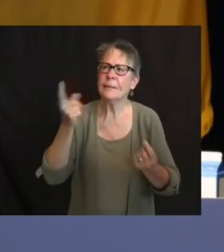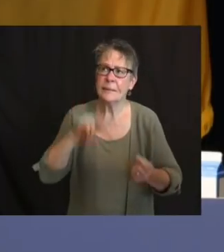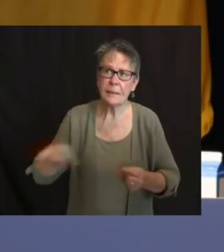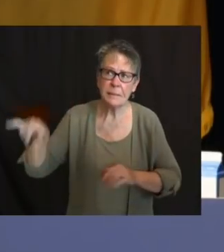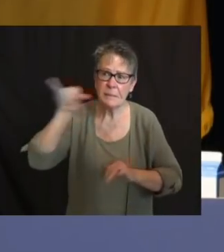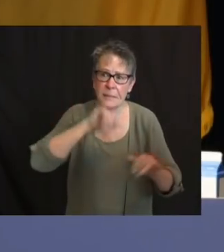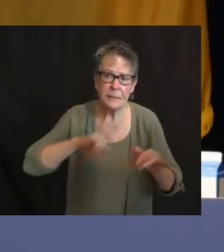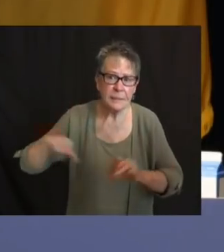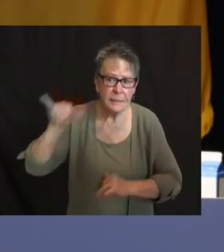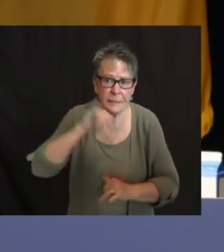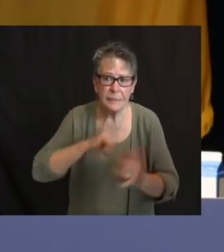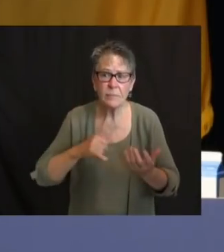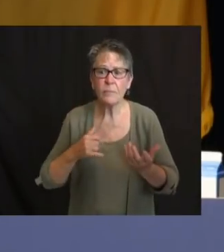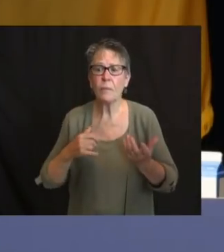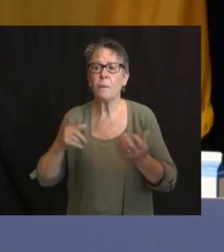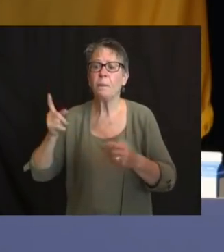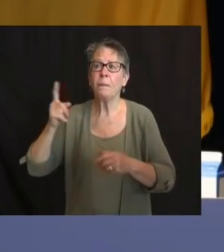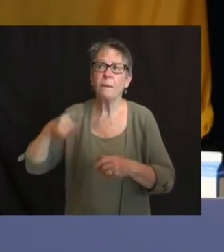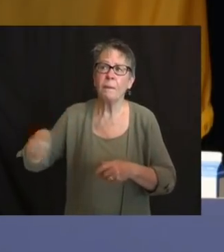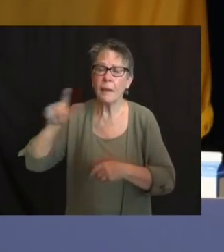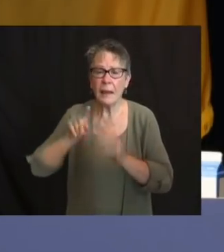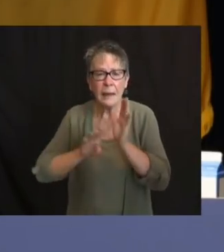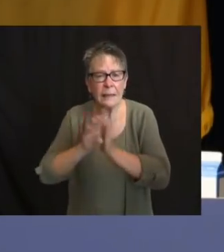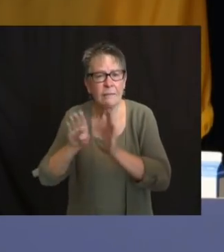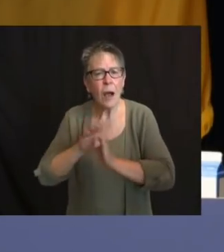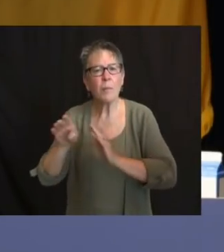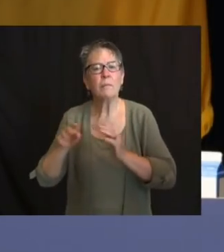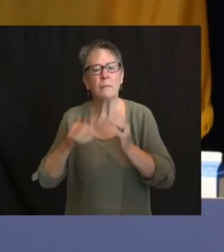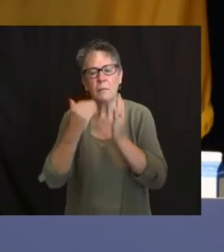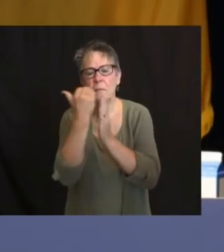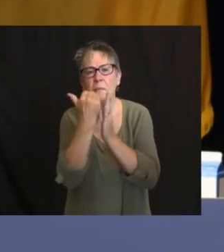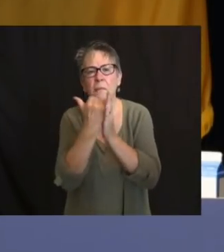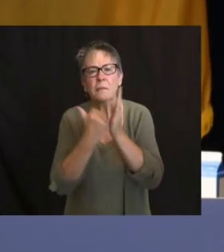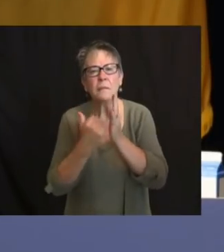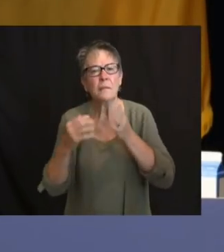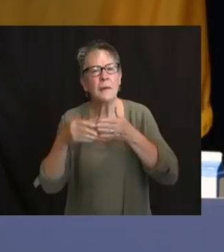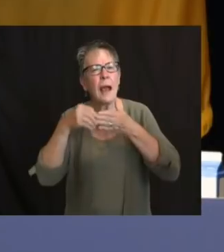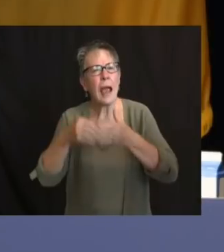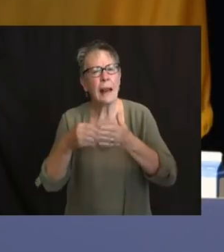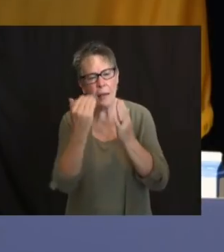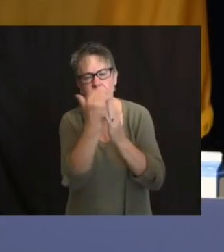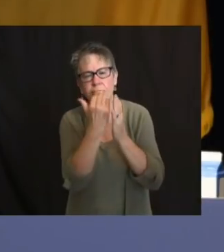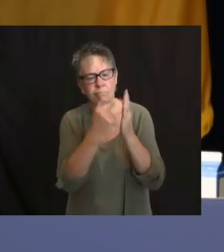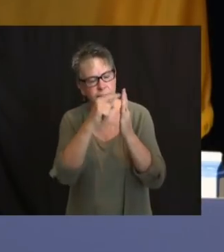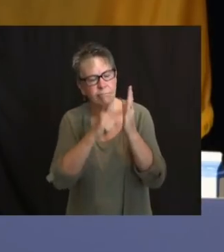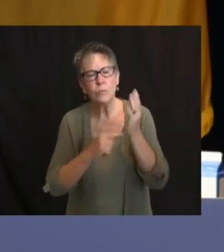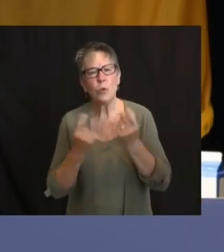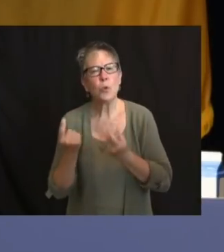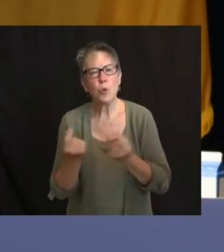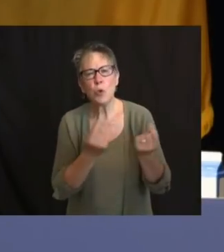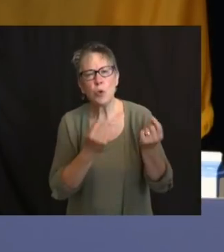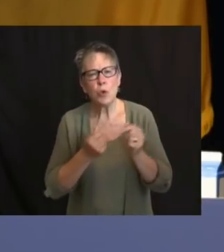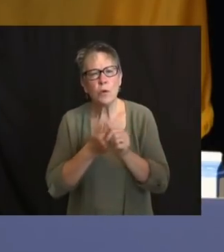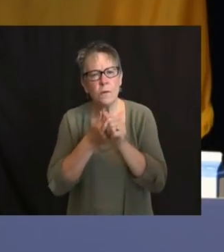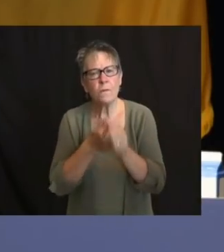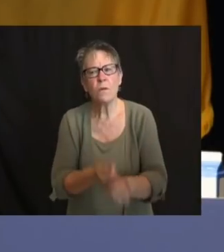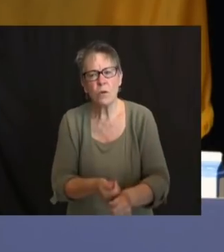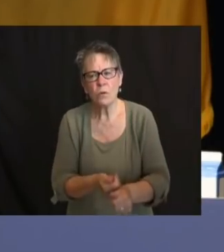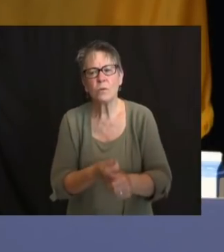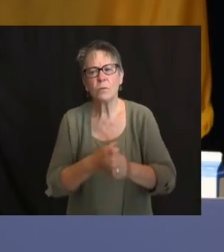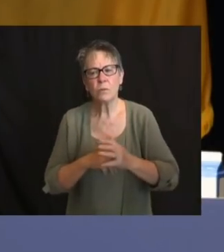the guidance, it's really with the thought in mind to keep it as safe for these vulnerable